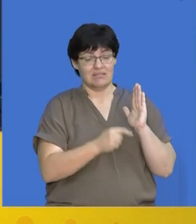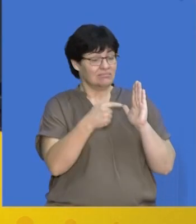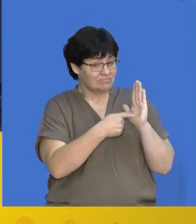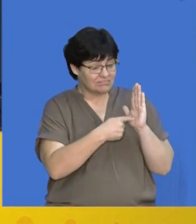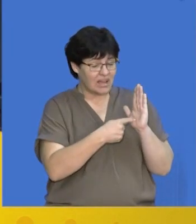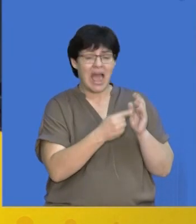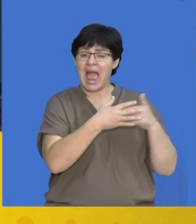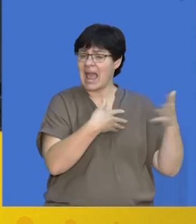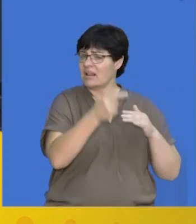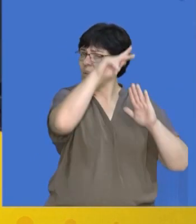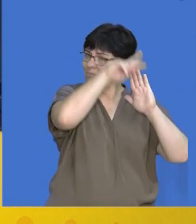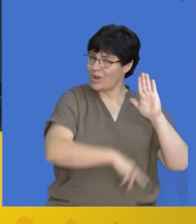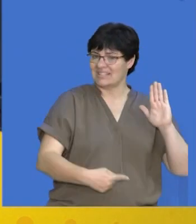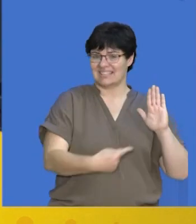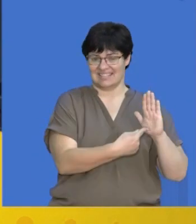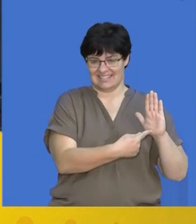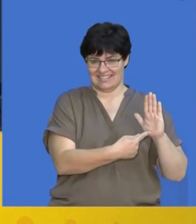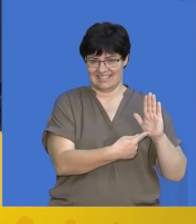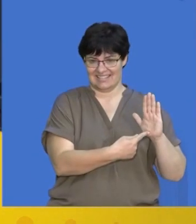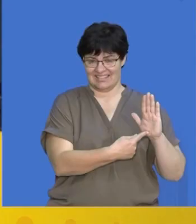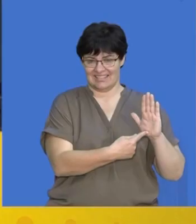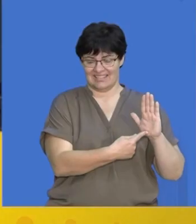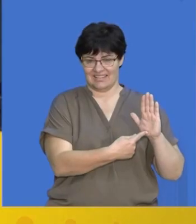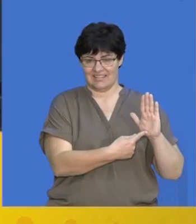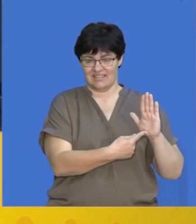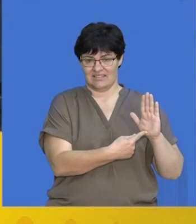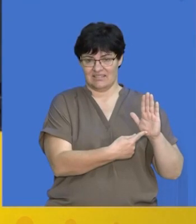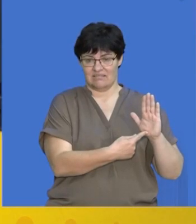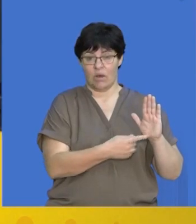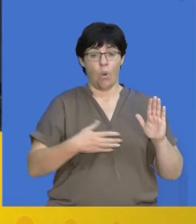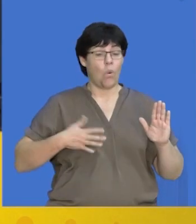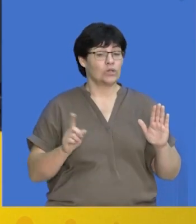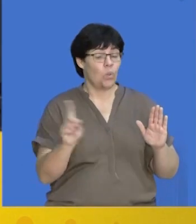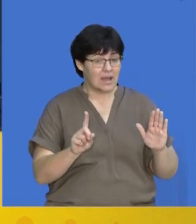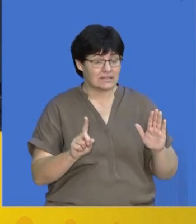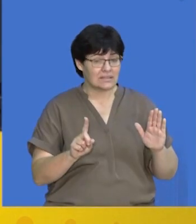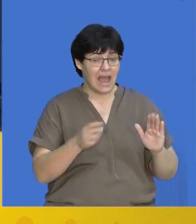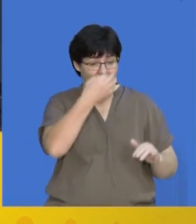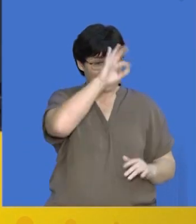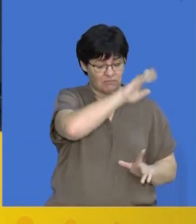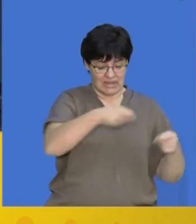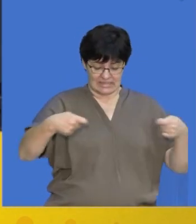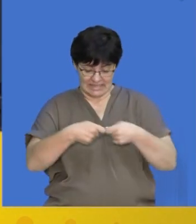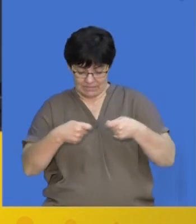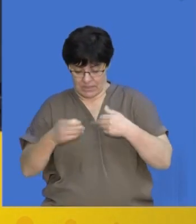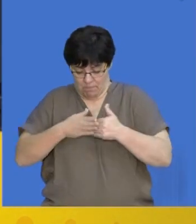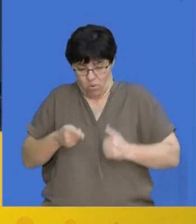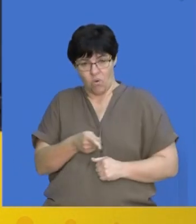with policy. So we want more government subsidies. We want